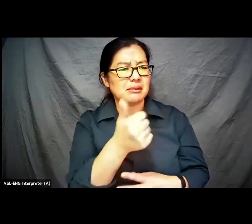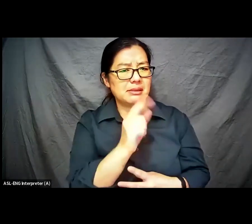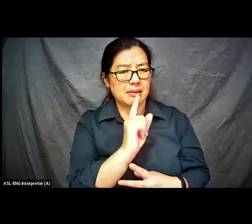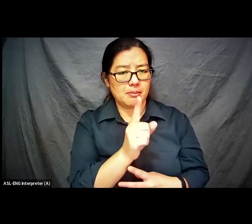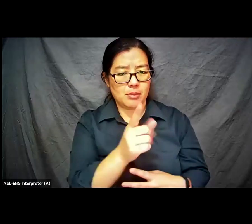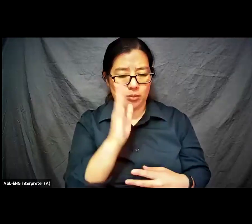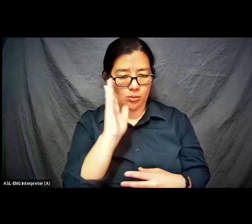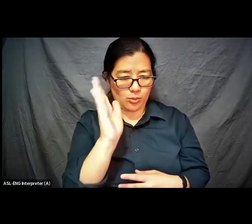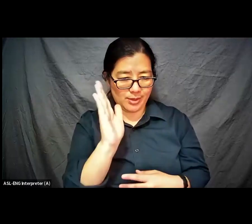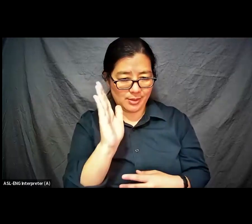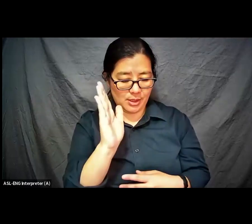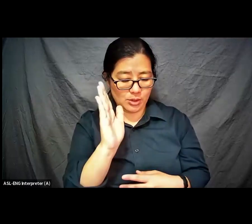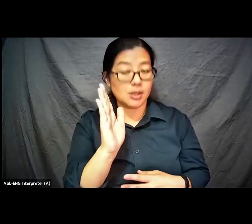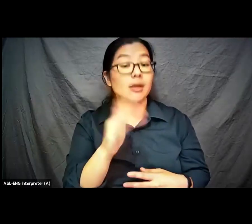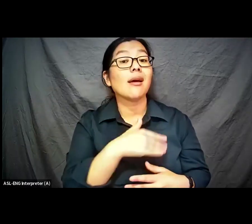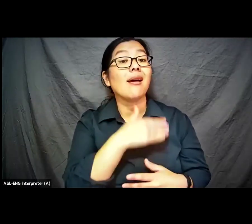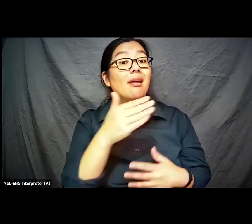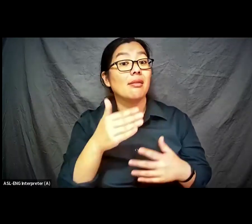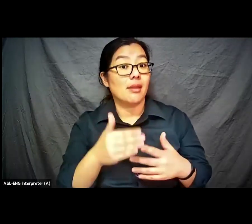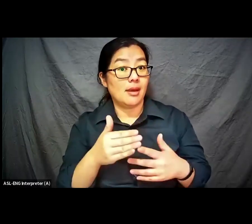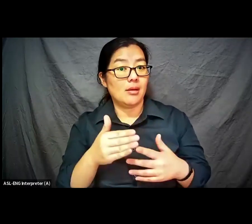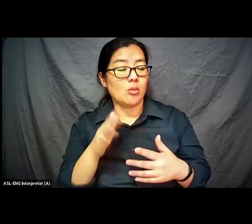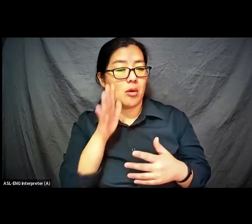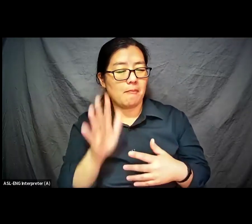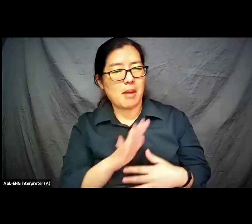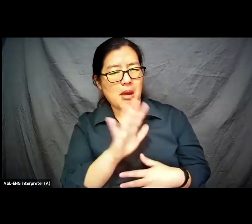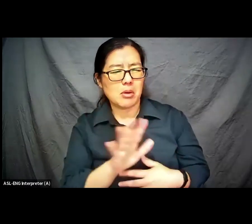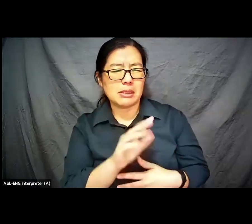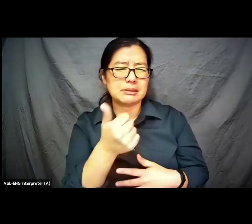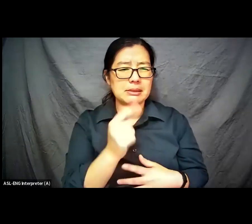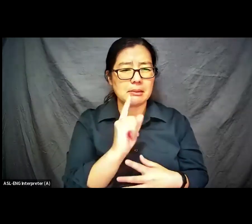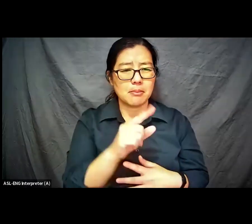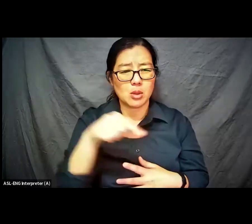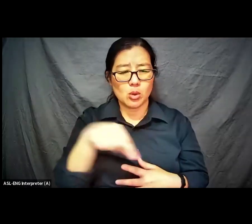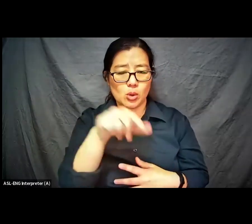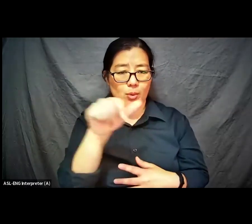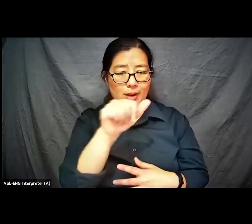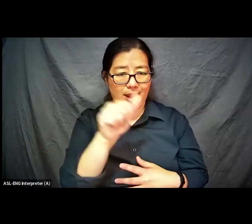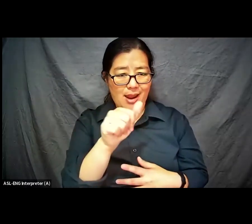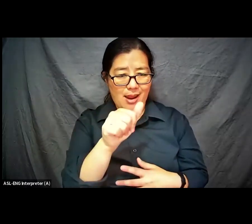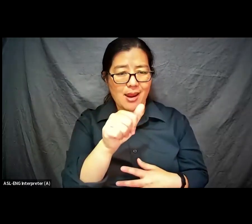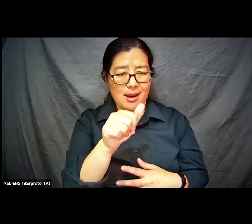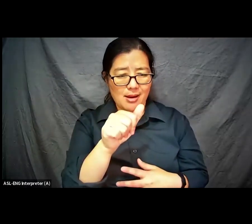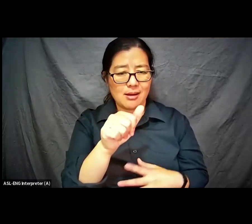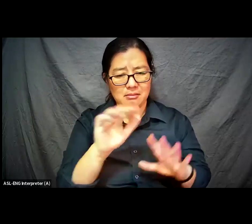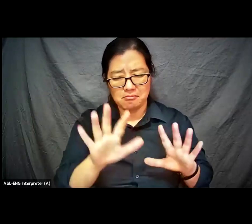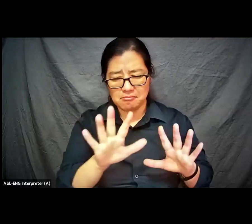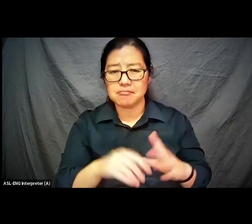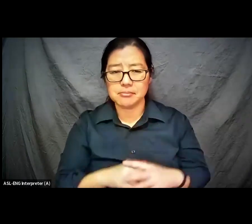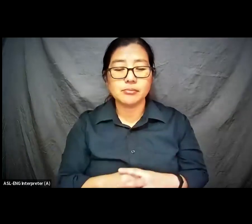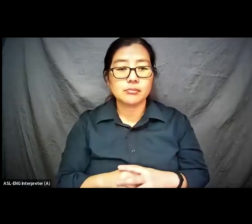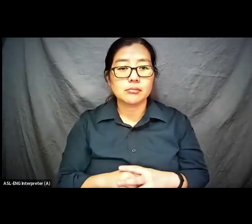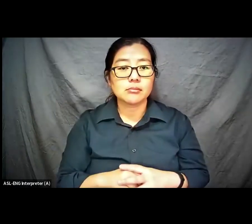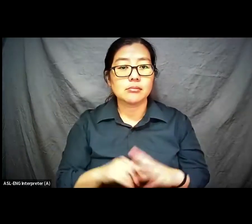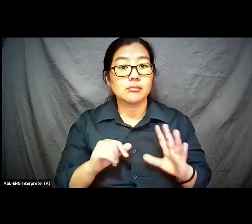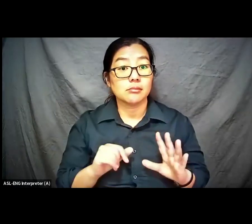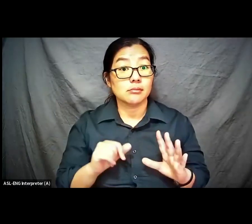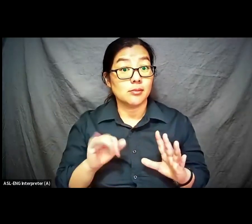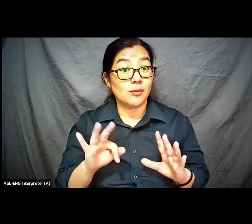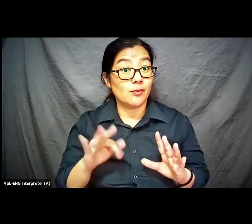were everything that they needed them to be. We are going to move right along with our